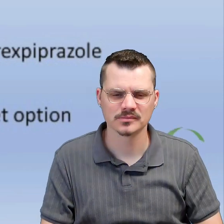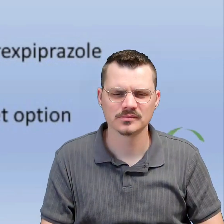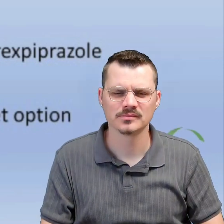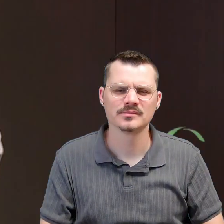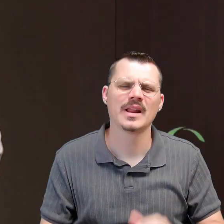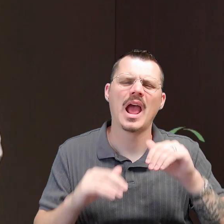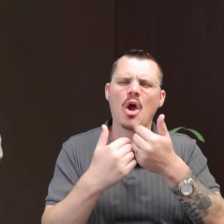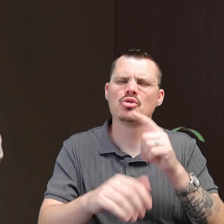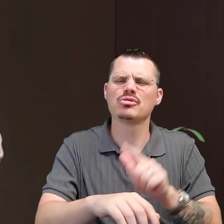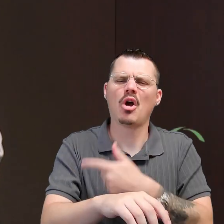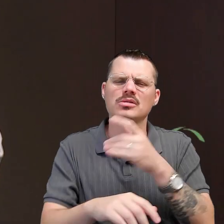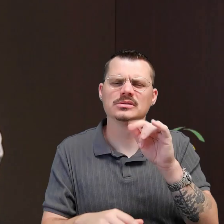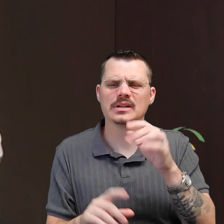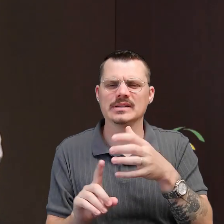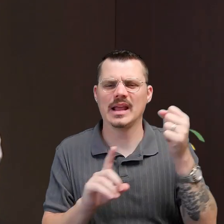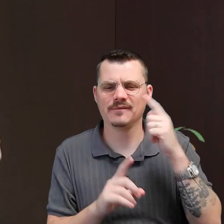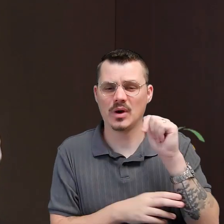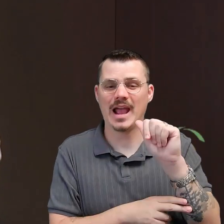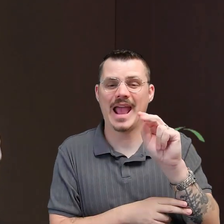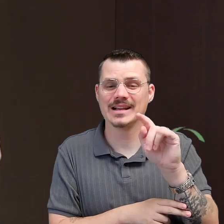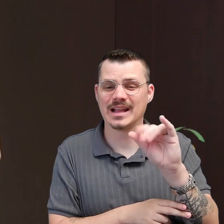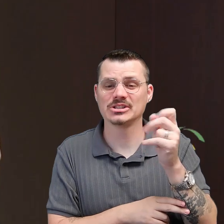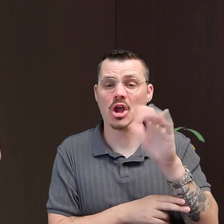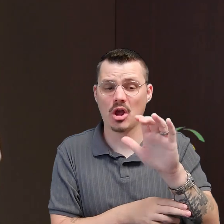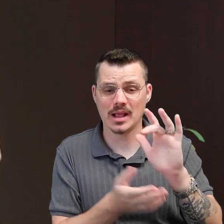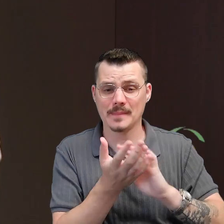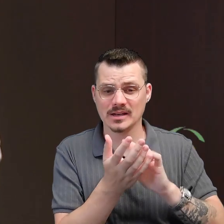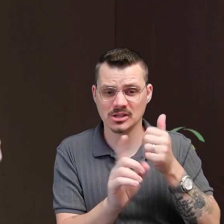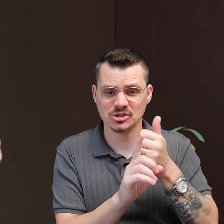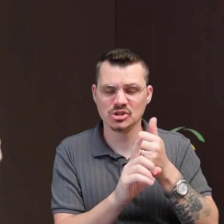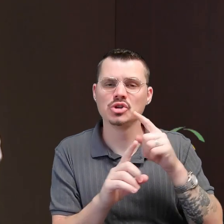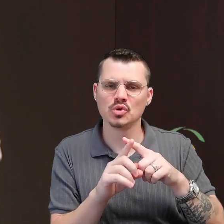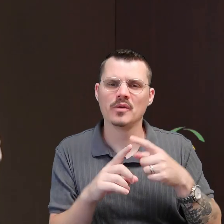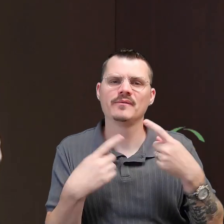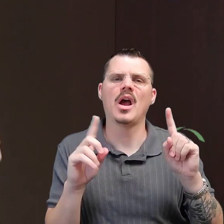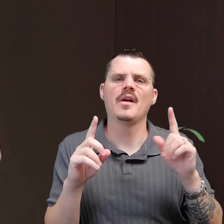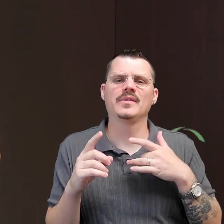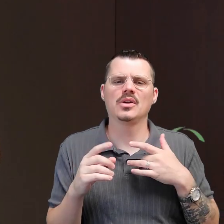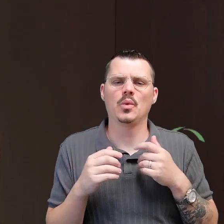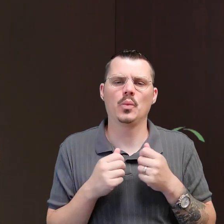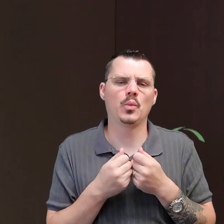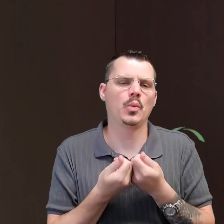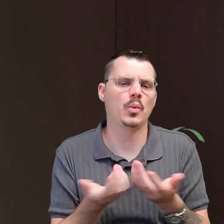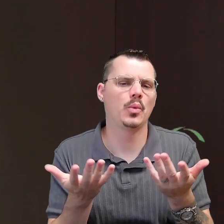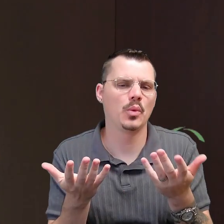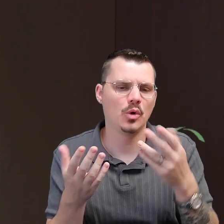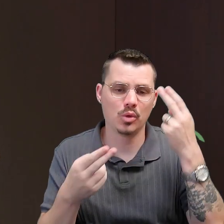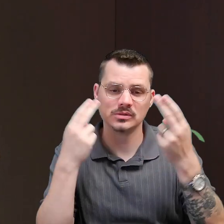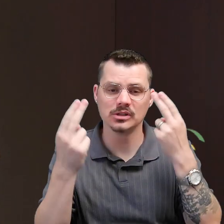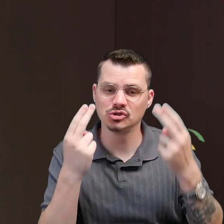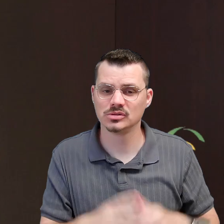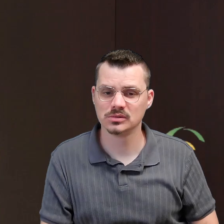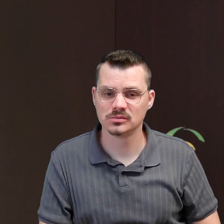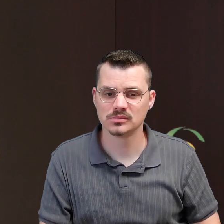How long does it take for an antipsychotic medication to relieve hallucinations?